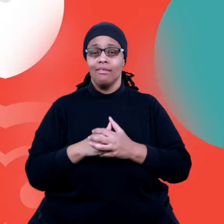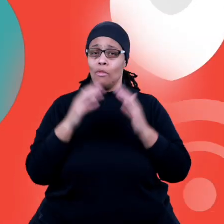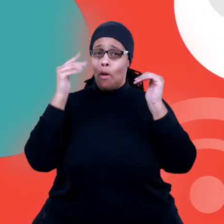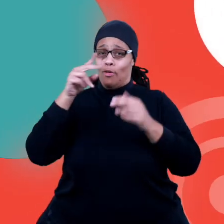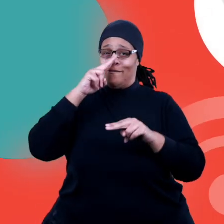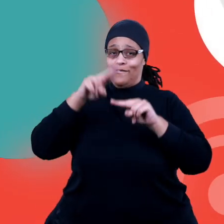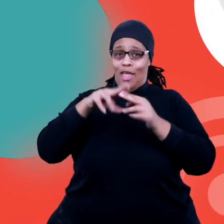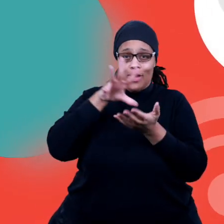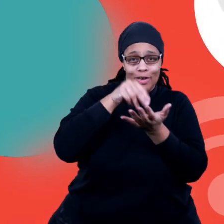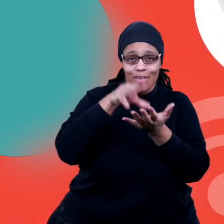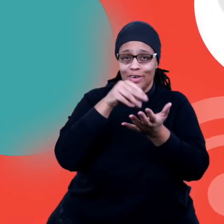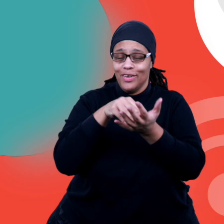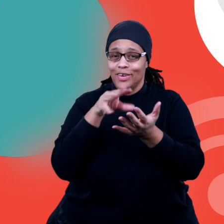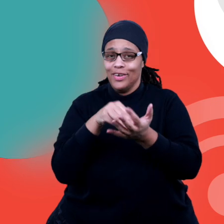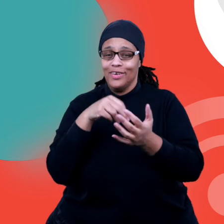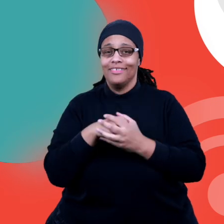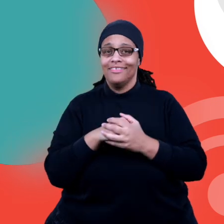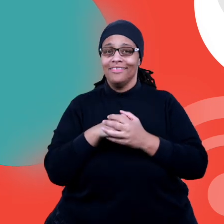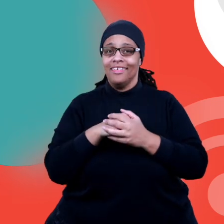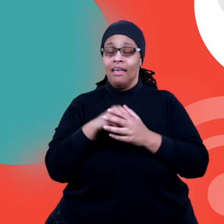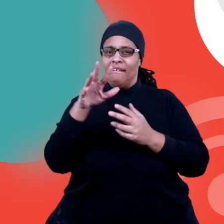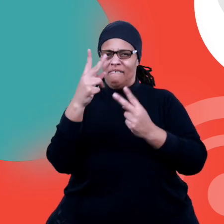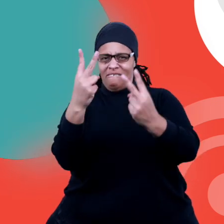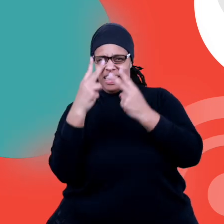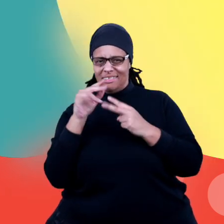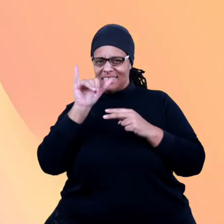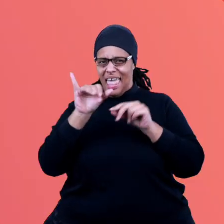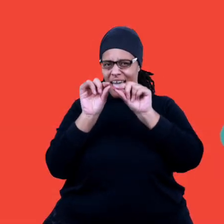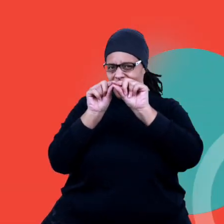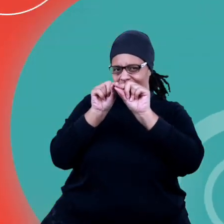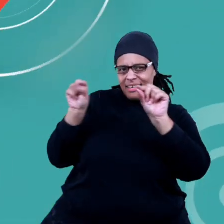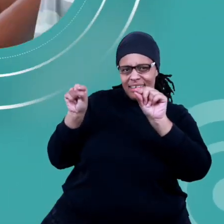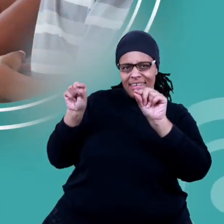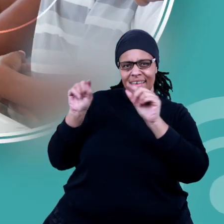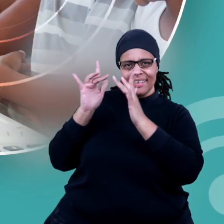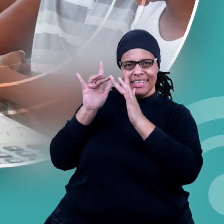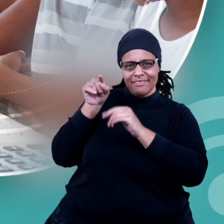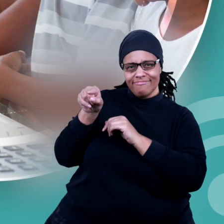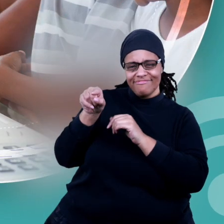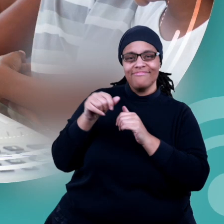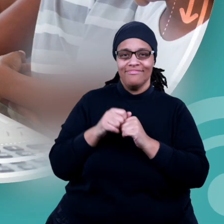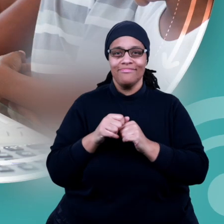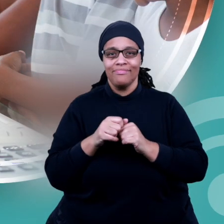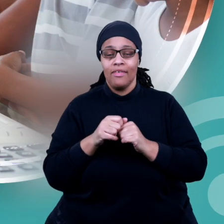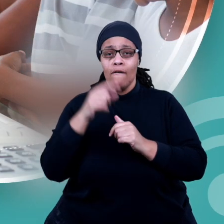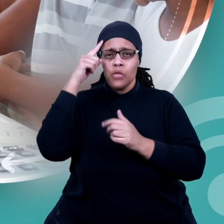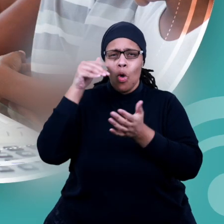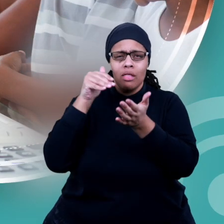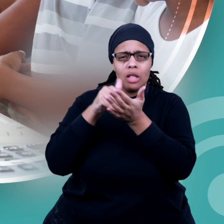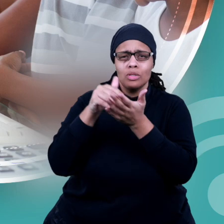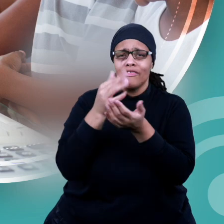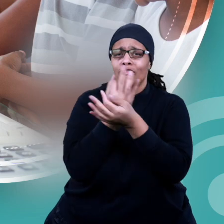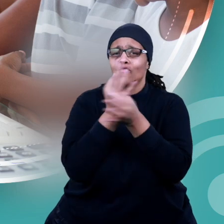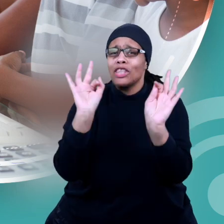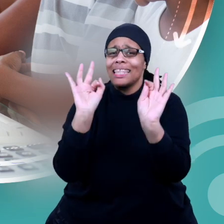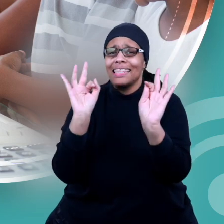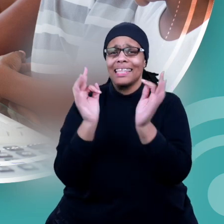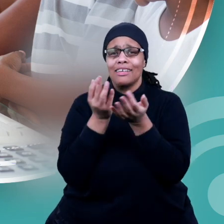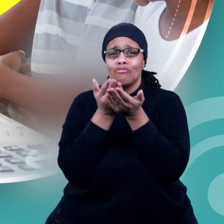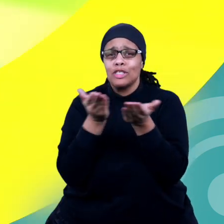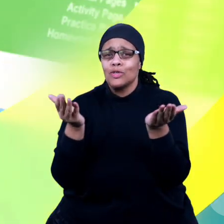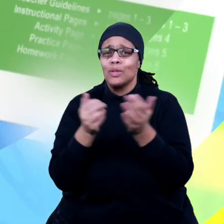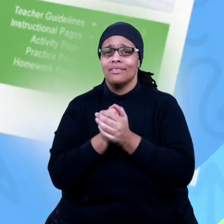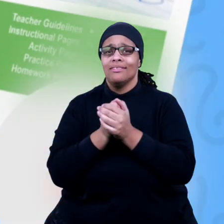States. Hope you had fun learning with us. Visit us at learnbright.org for thousands of free